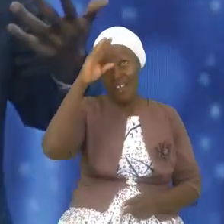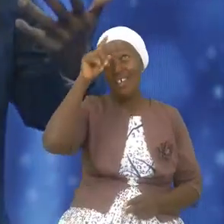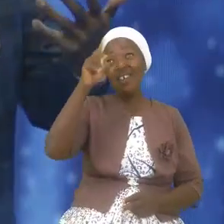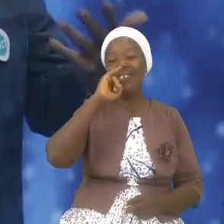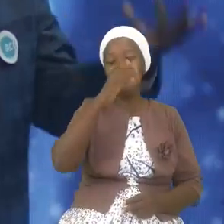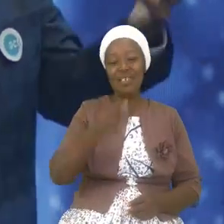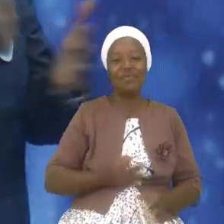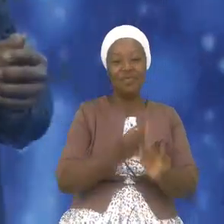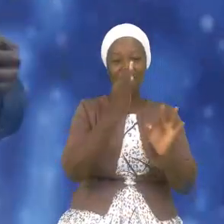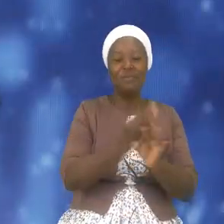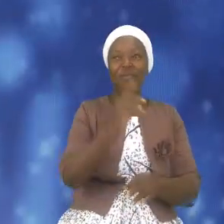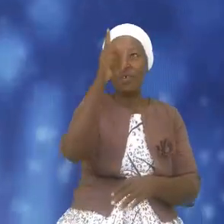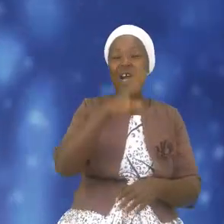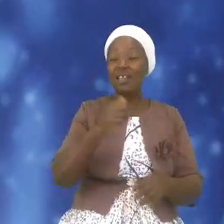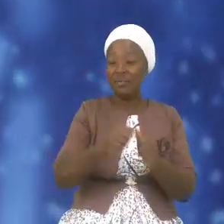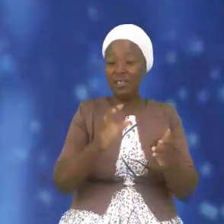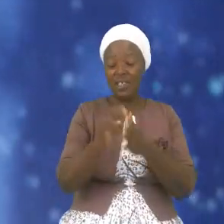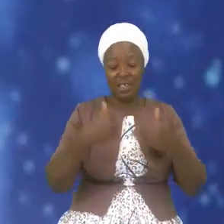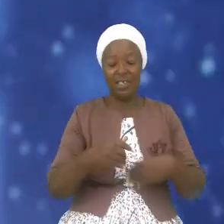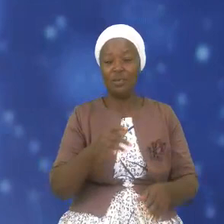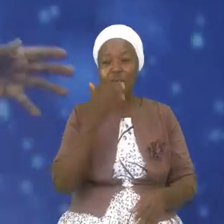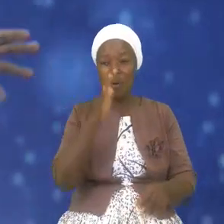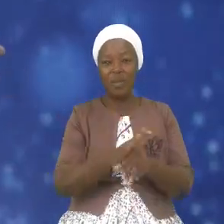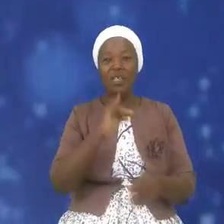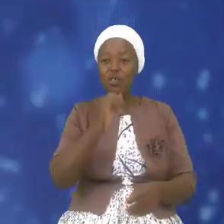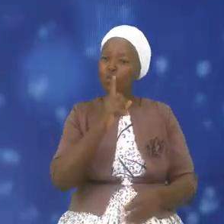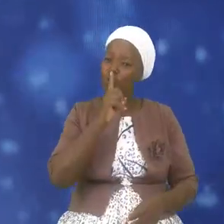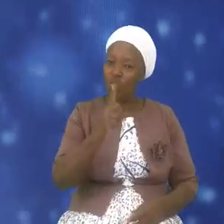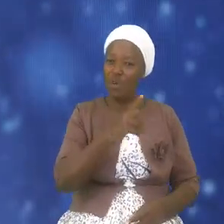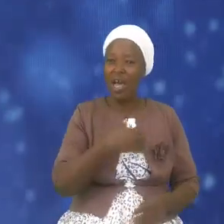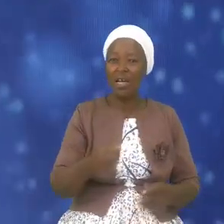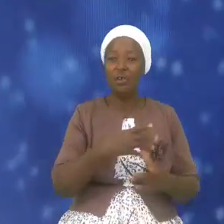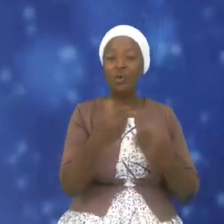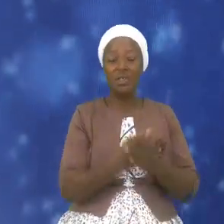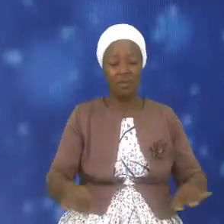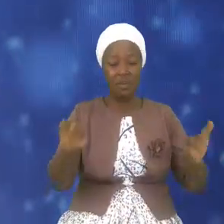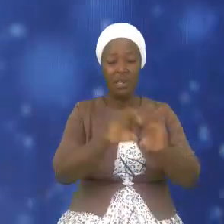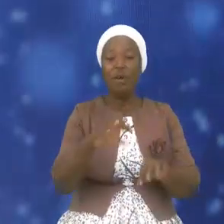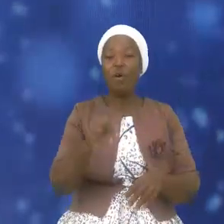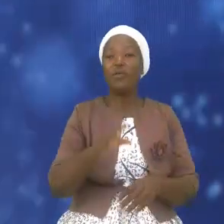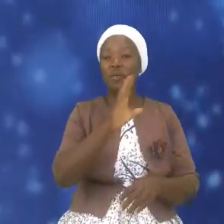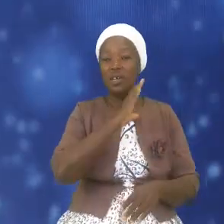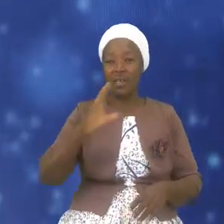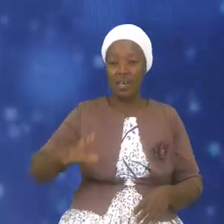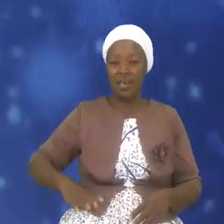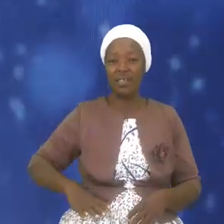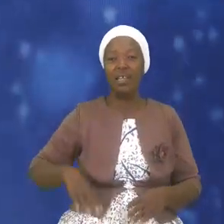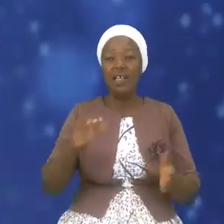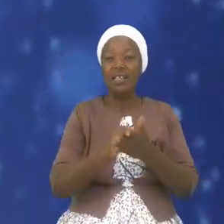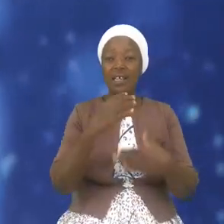the worthiness of Christ that makes all his promises faithful